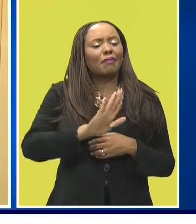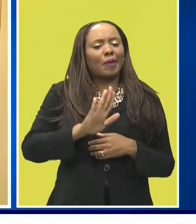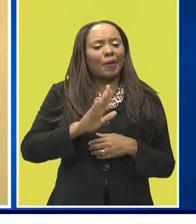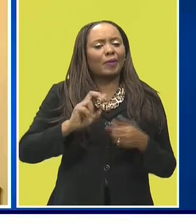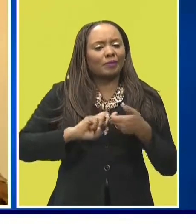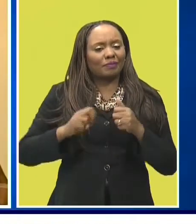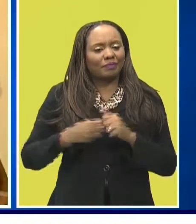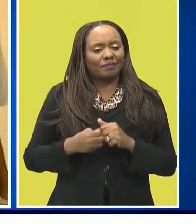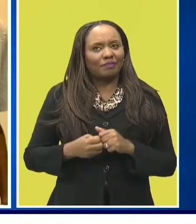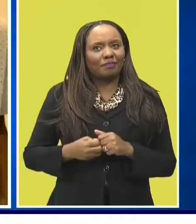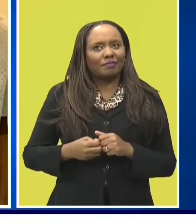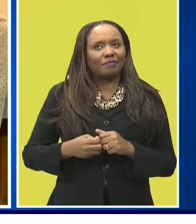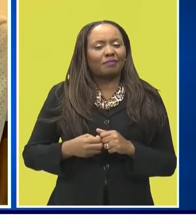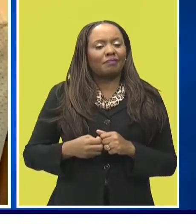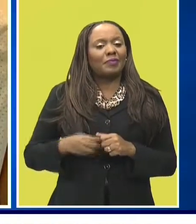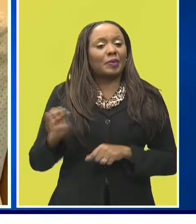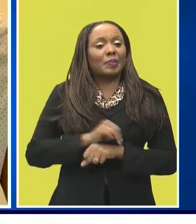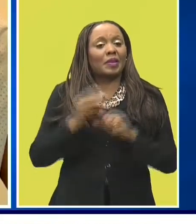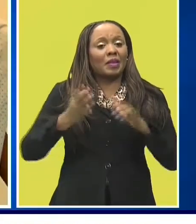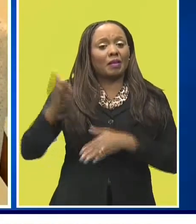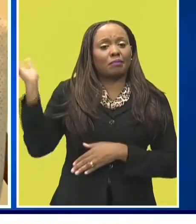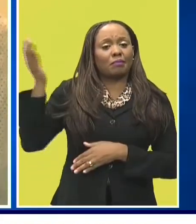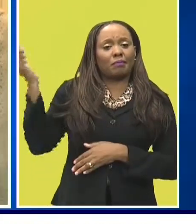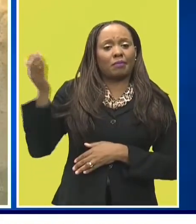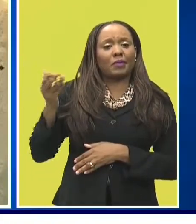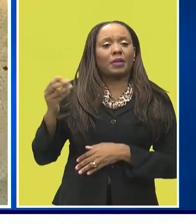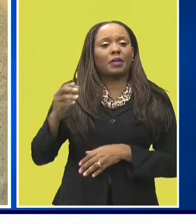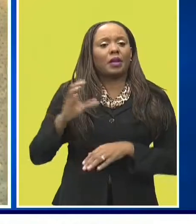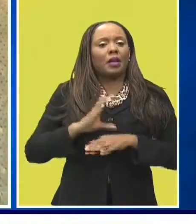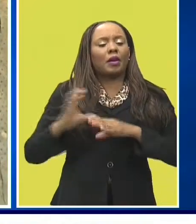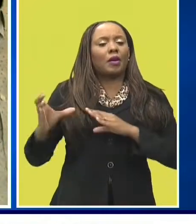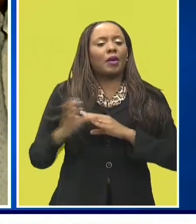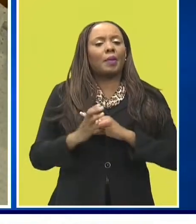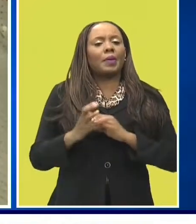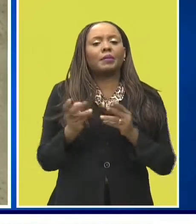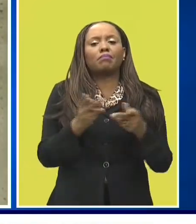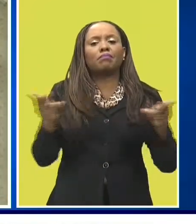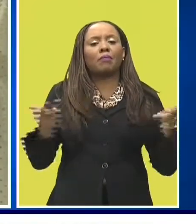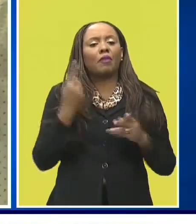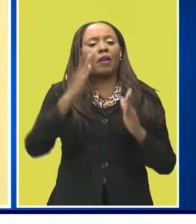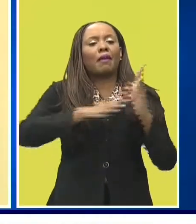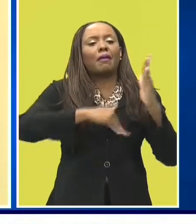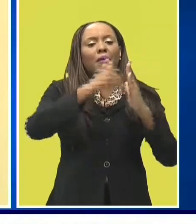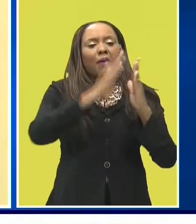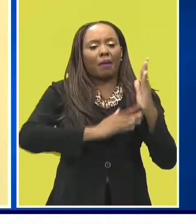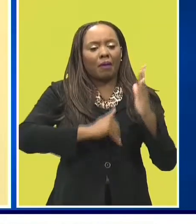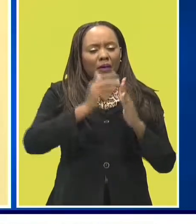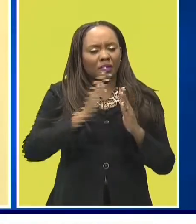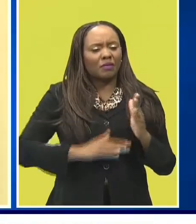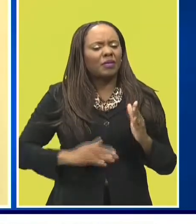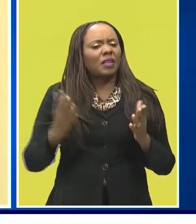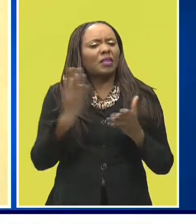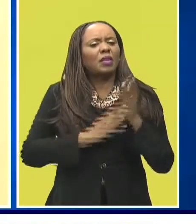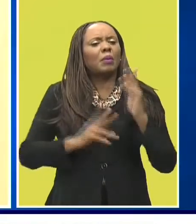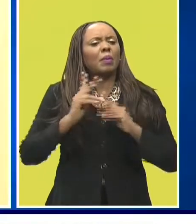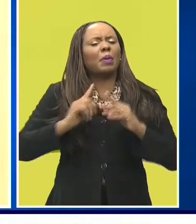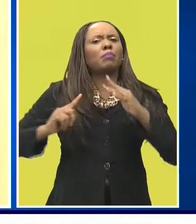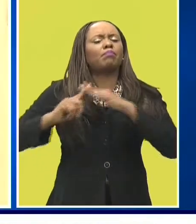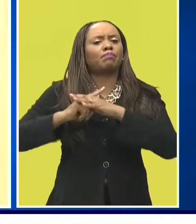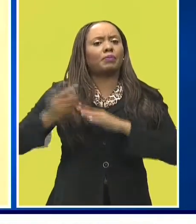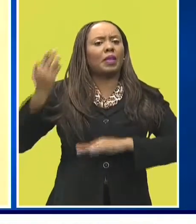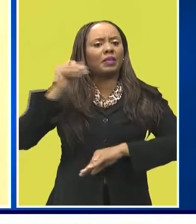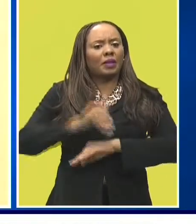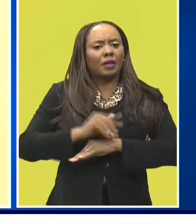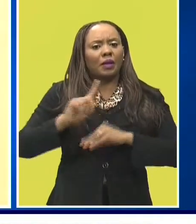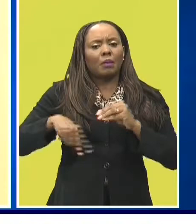during a function at the Caribbean Gallery of Art in Speightstown. The need for a national art gallery was raised again last night. Mr. King